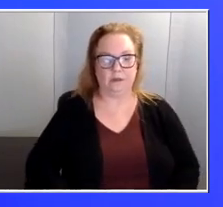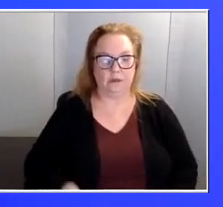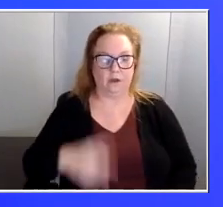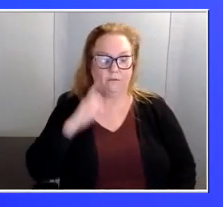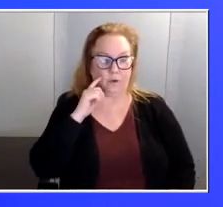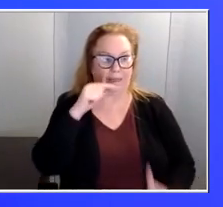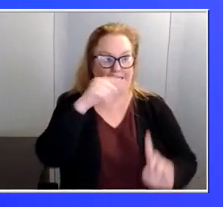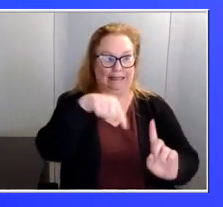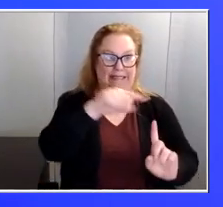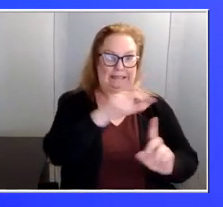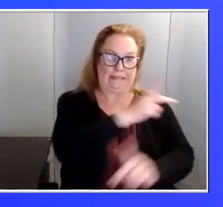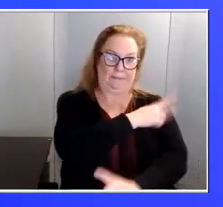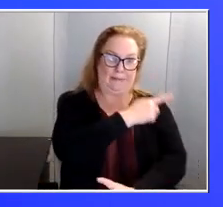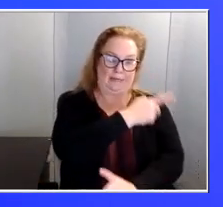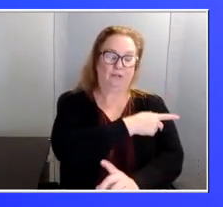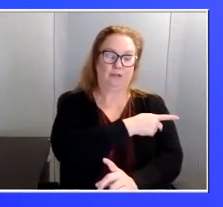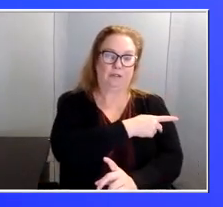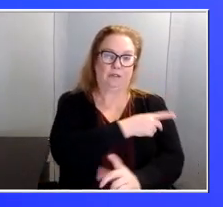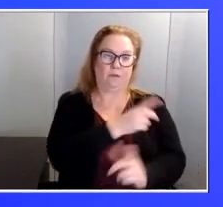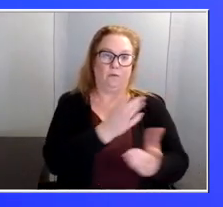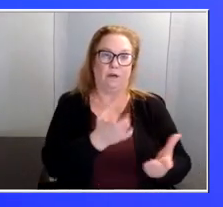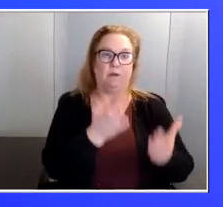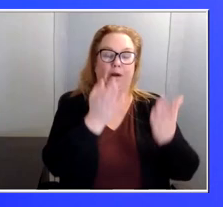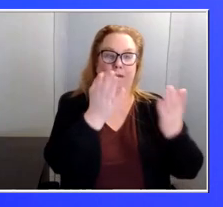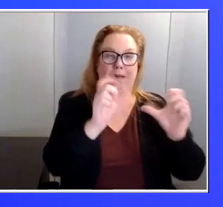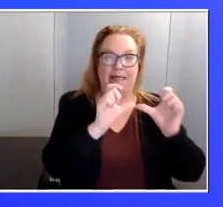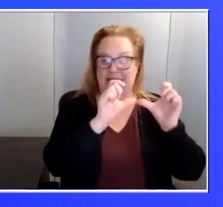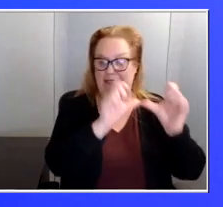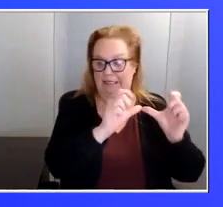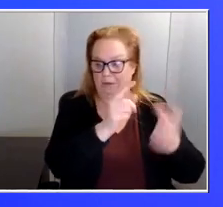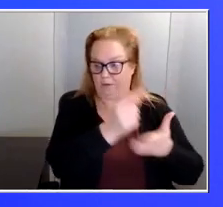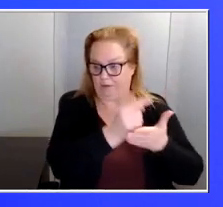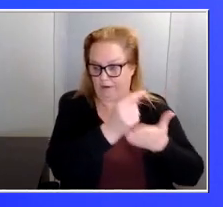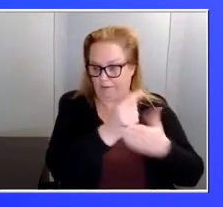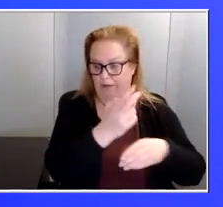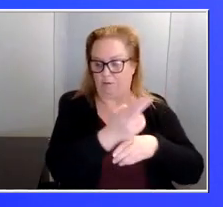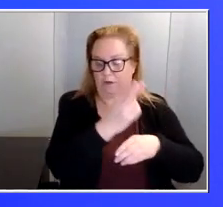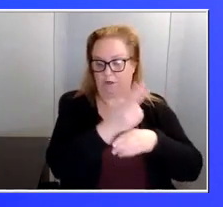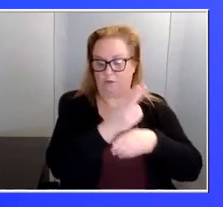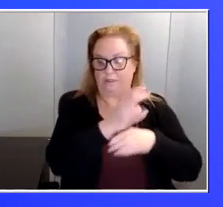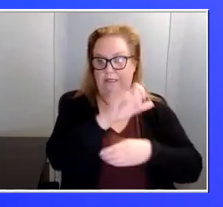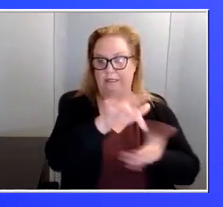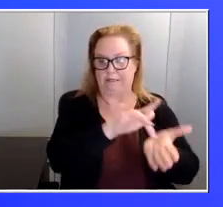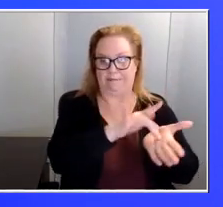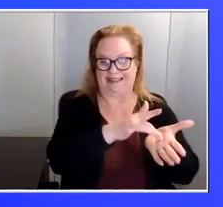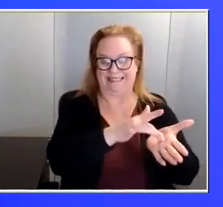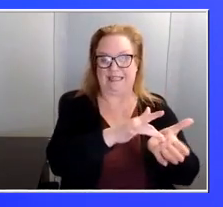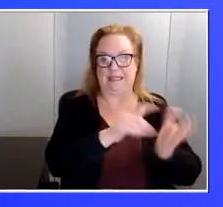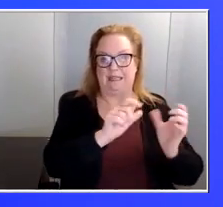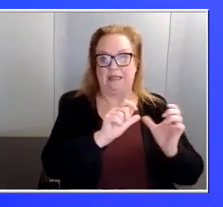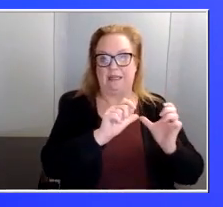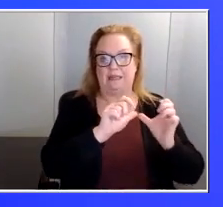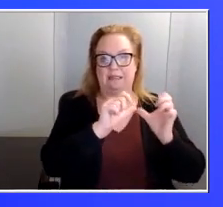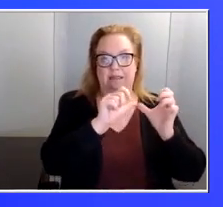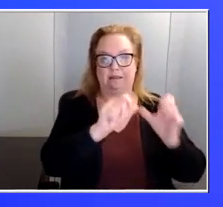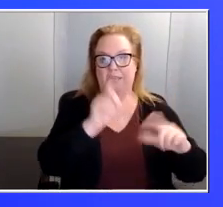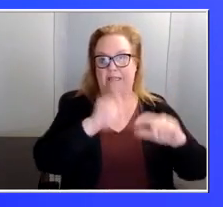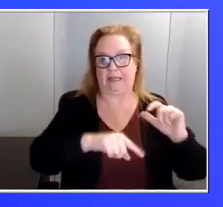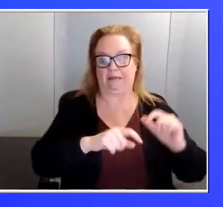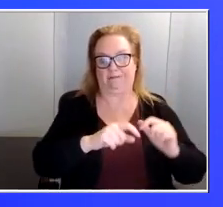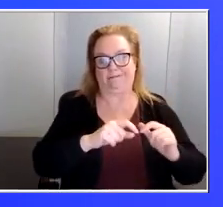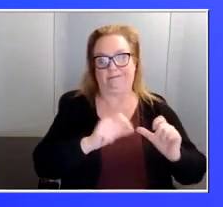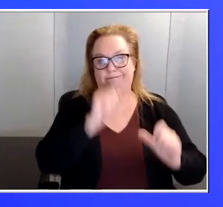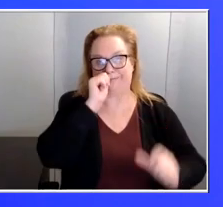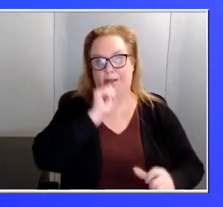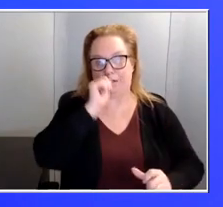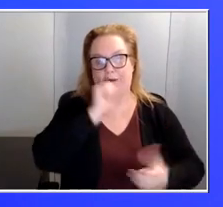patients, when they reach this stage, we highly recommend to continue the therapy with using the teclistamab until they either progress with disease or they cannot tolerate the treatment,